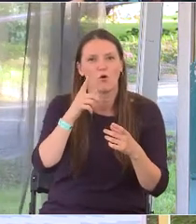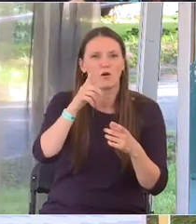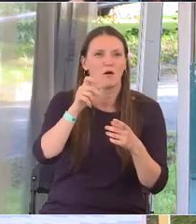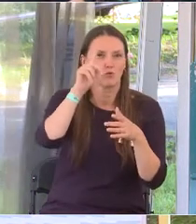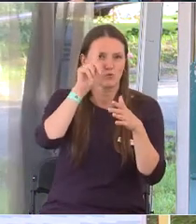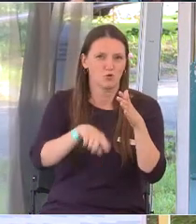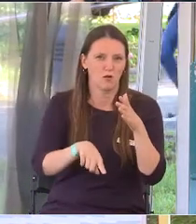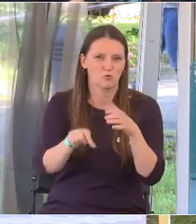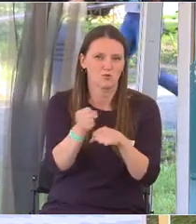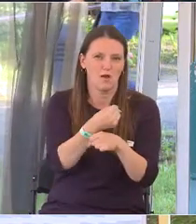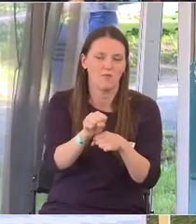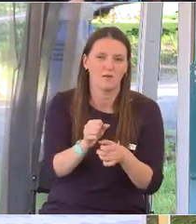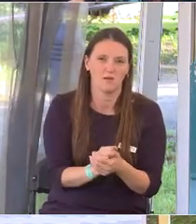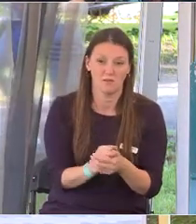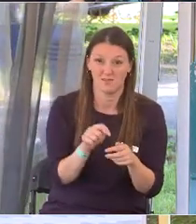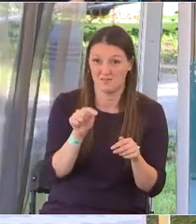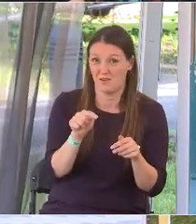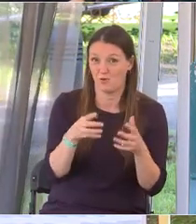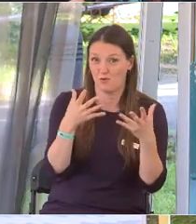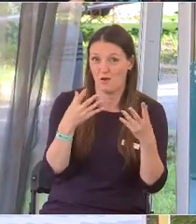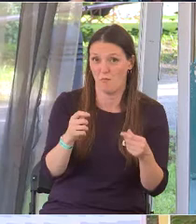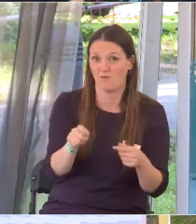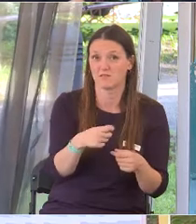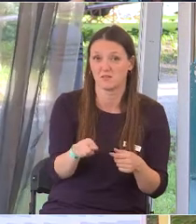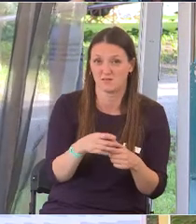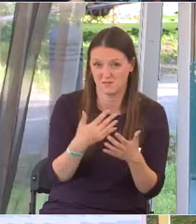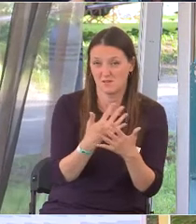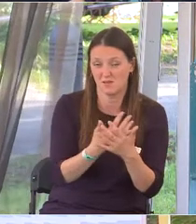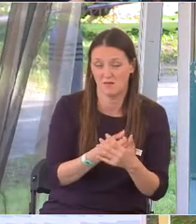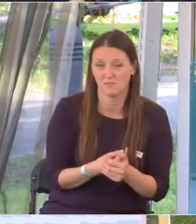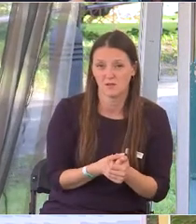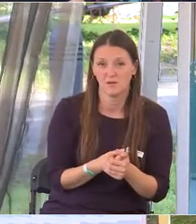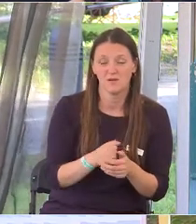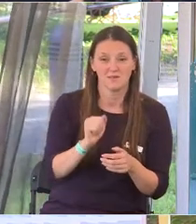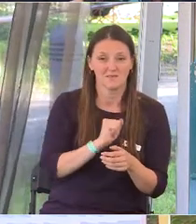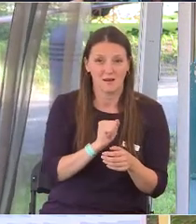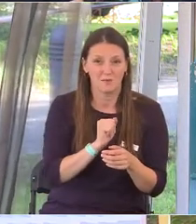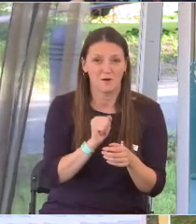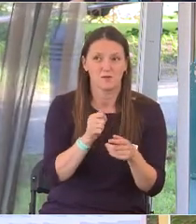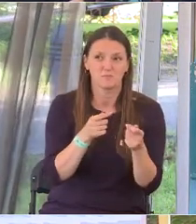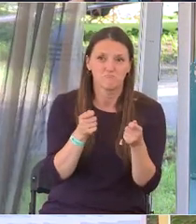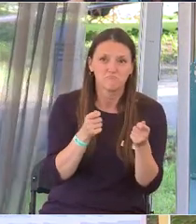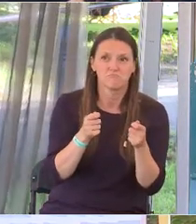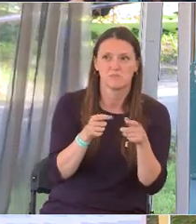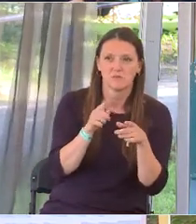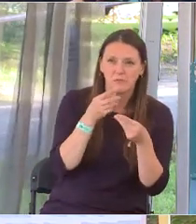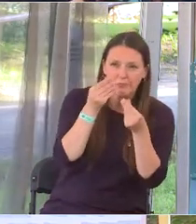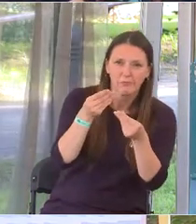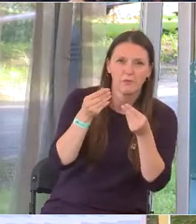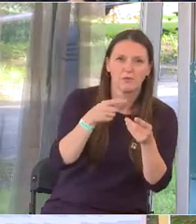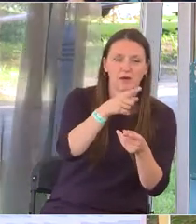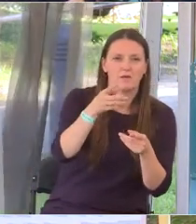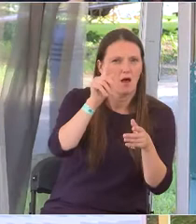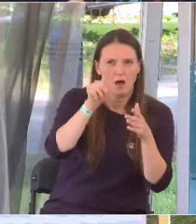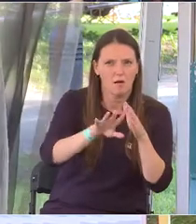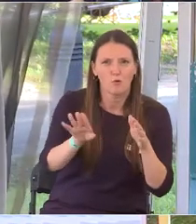This is how the modern war looks like. So that's how they are operating to make you not believe into your government or to